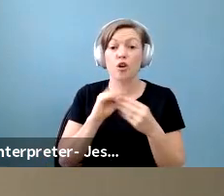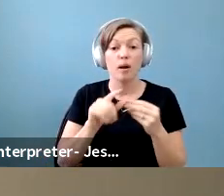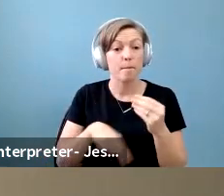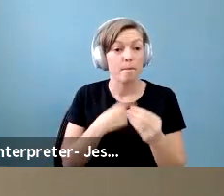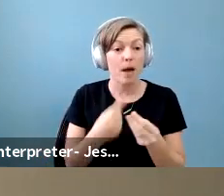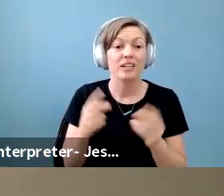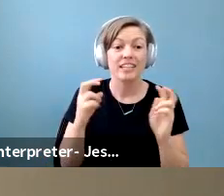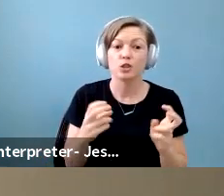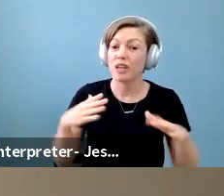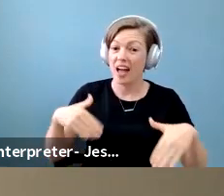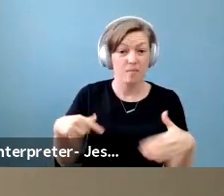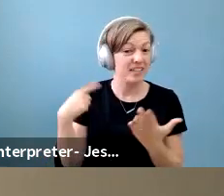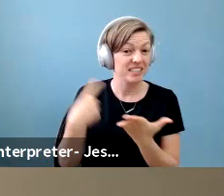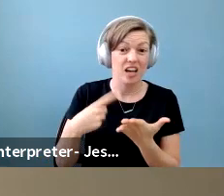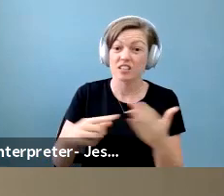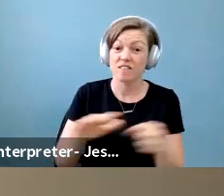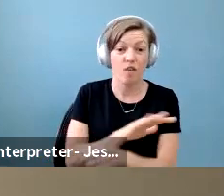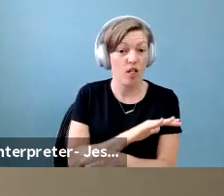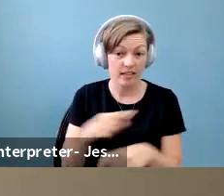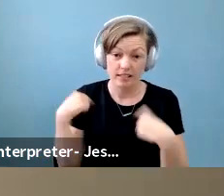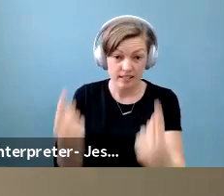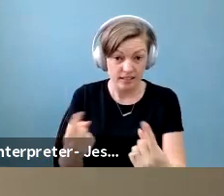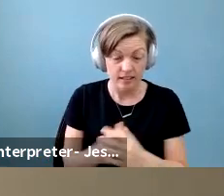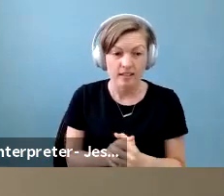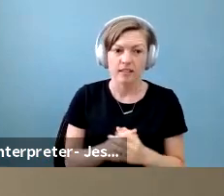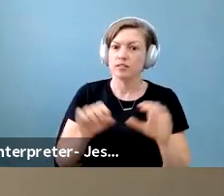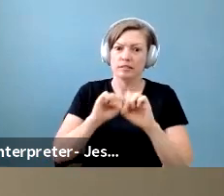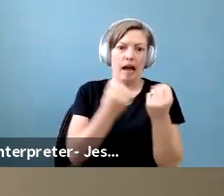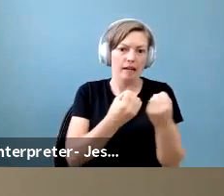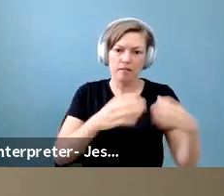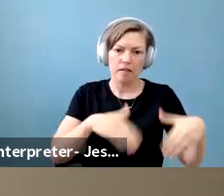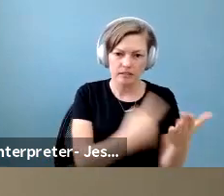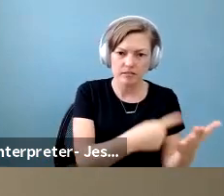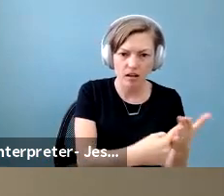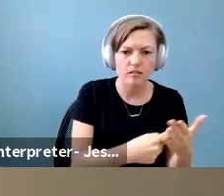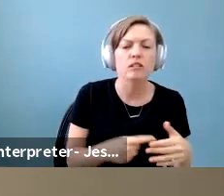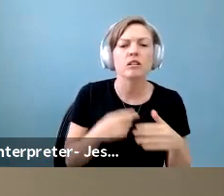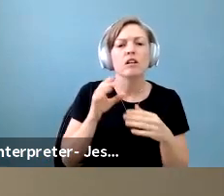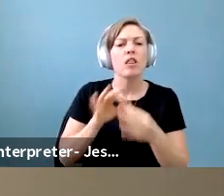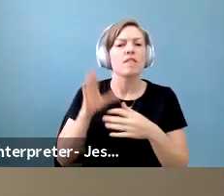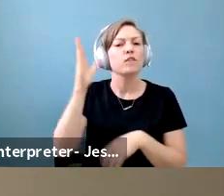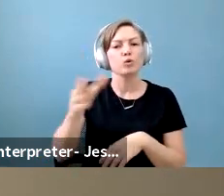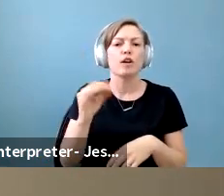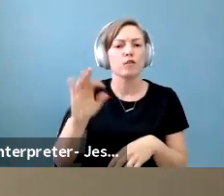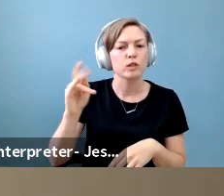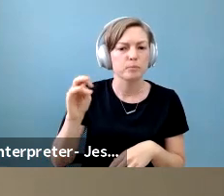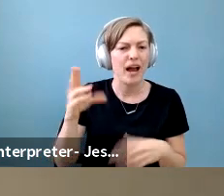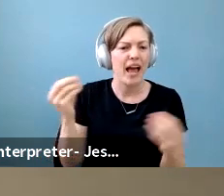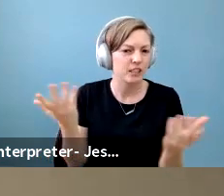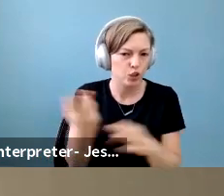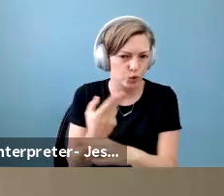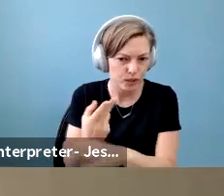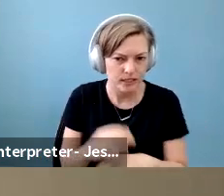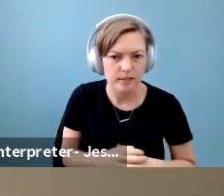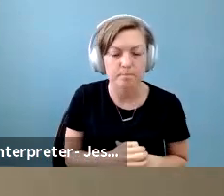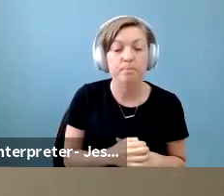discussed fully societally on the future of CRISPR and its uses. So I'm going to begin by